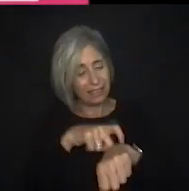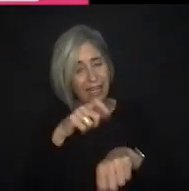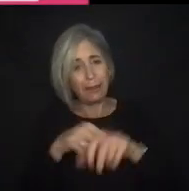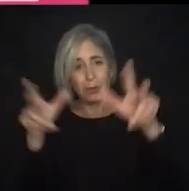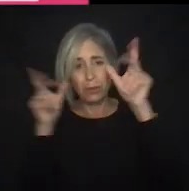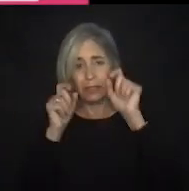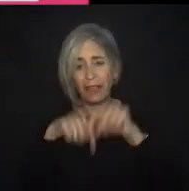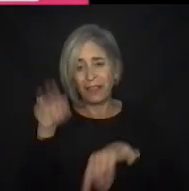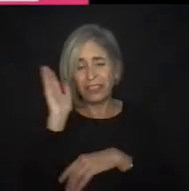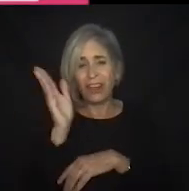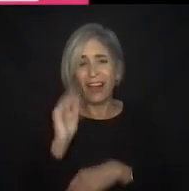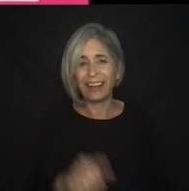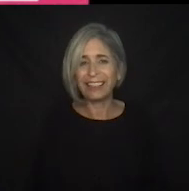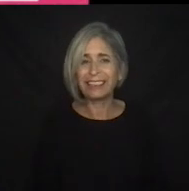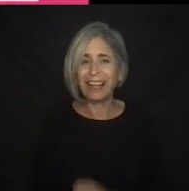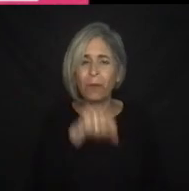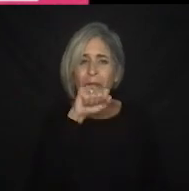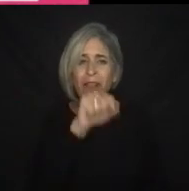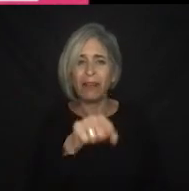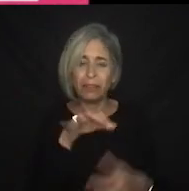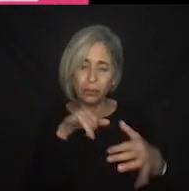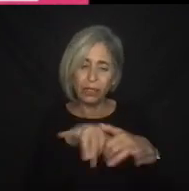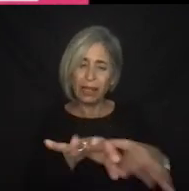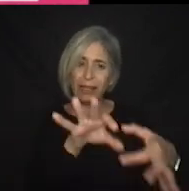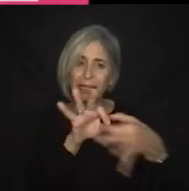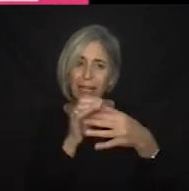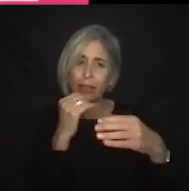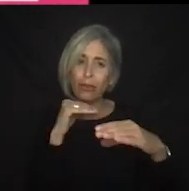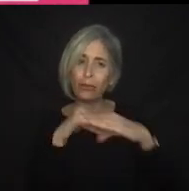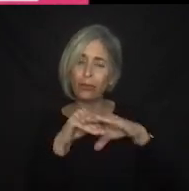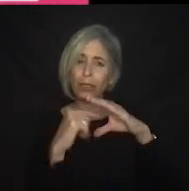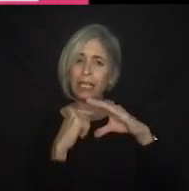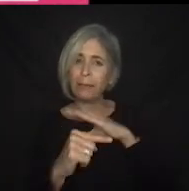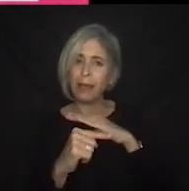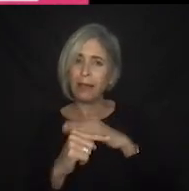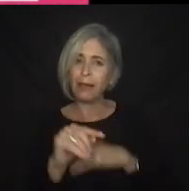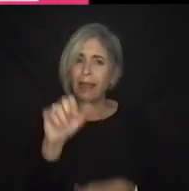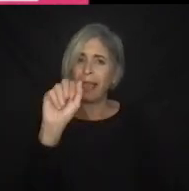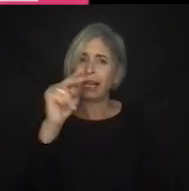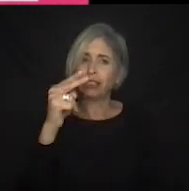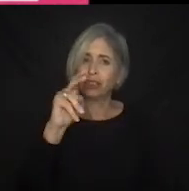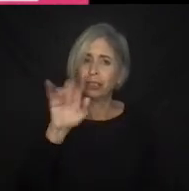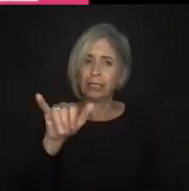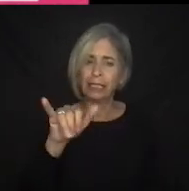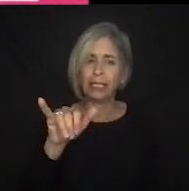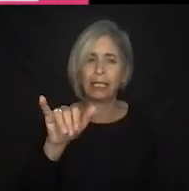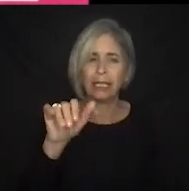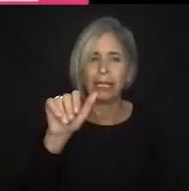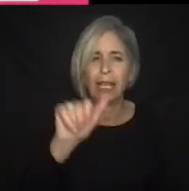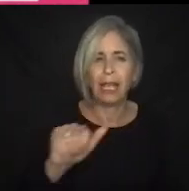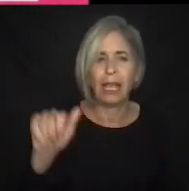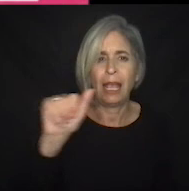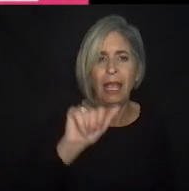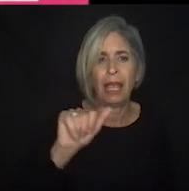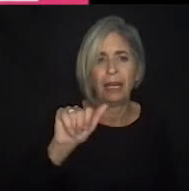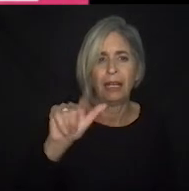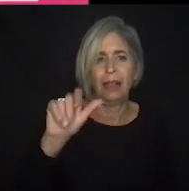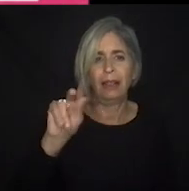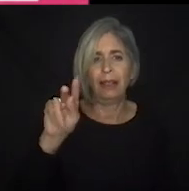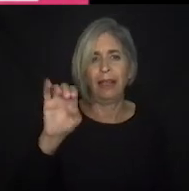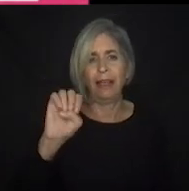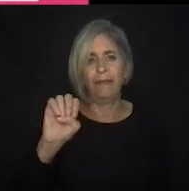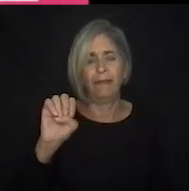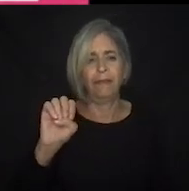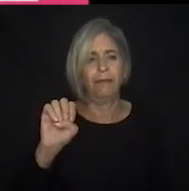time to listen to this talk. I would love to stay connected through email. You can reach me at ashley@mux.com, and you can also find